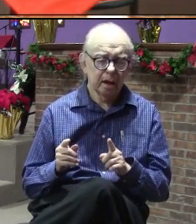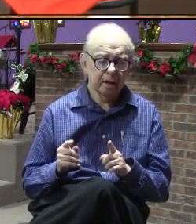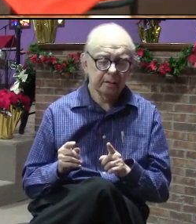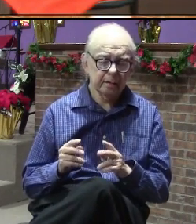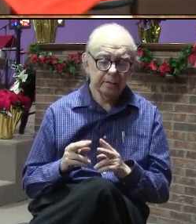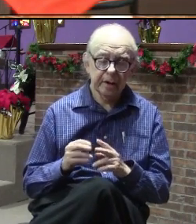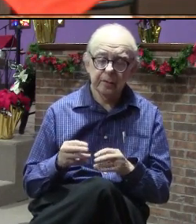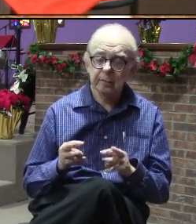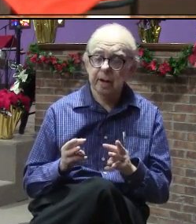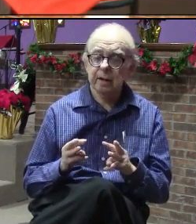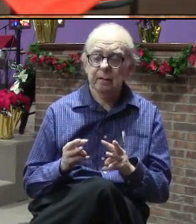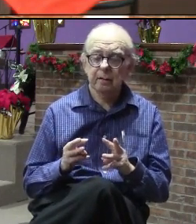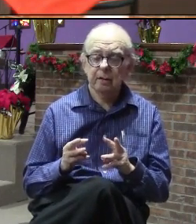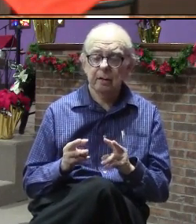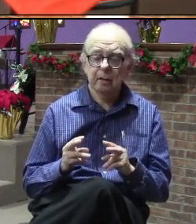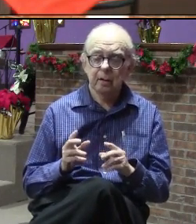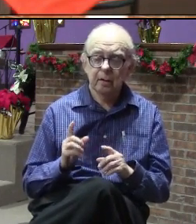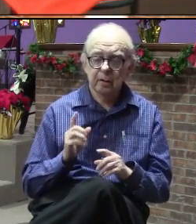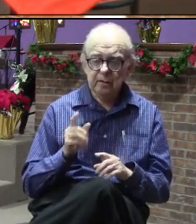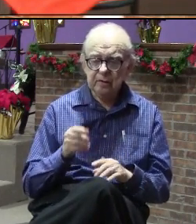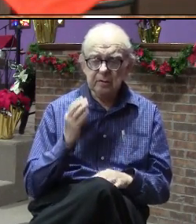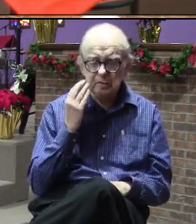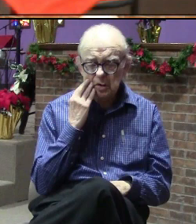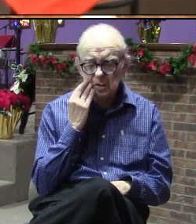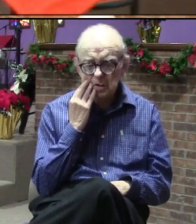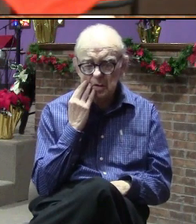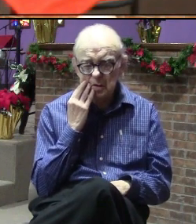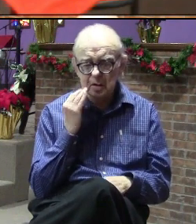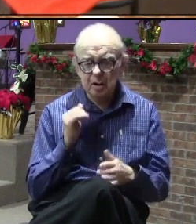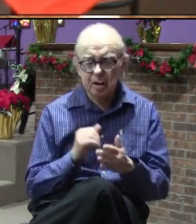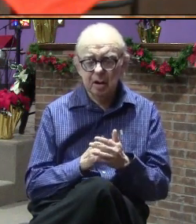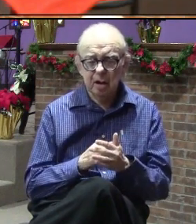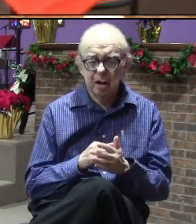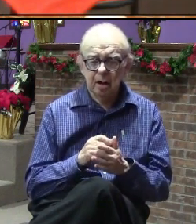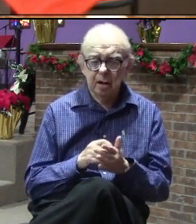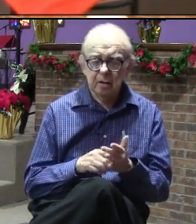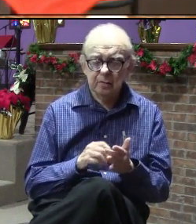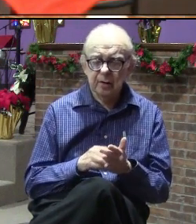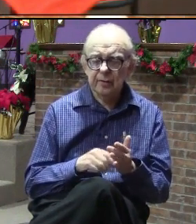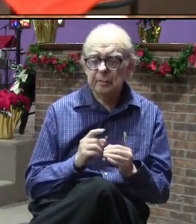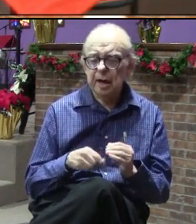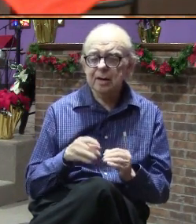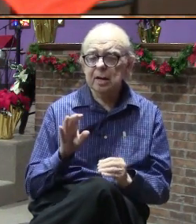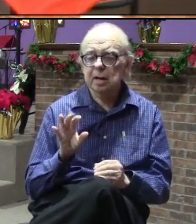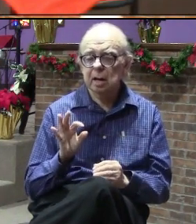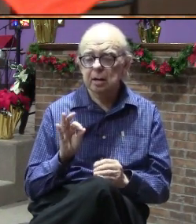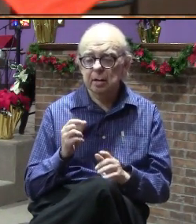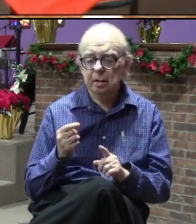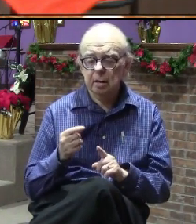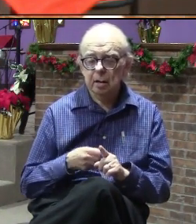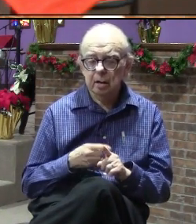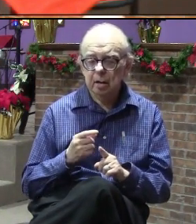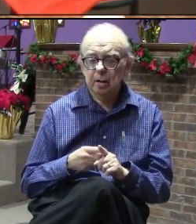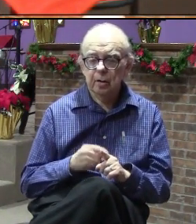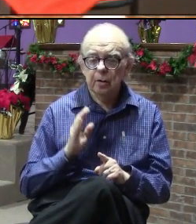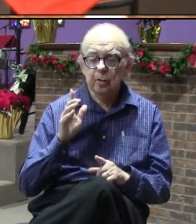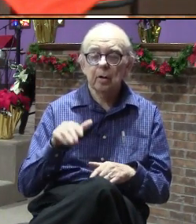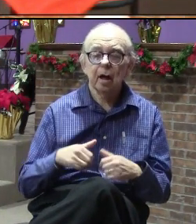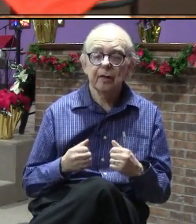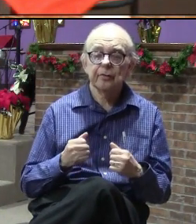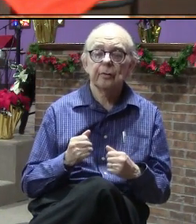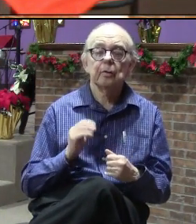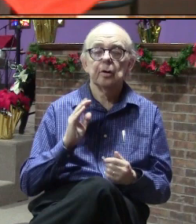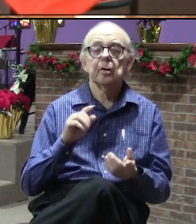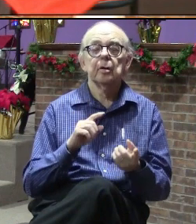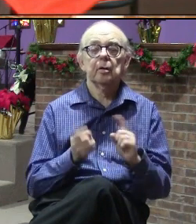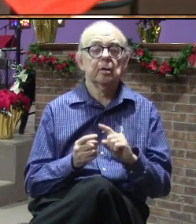way, you knew that roughly in about 9 months, your life was going to change. You